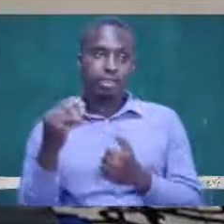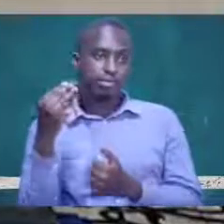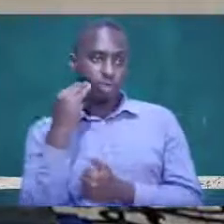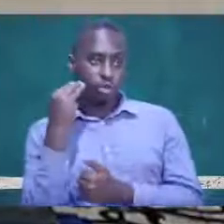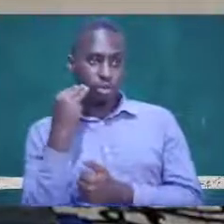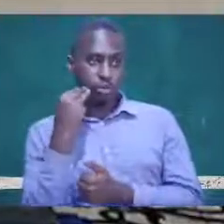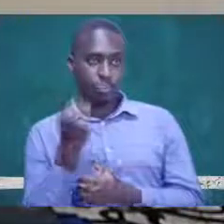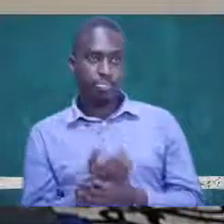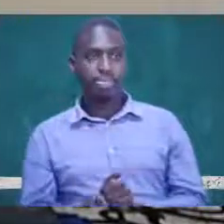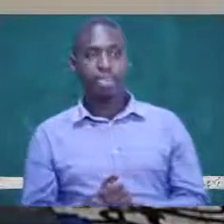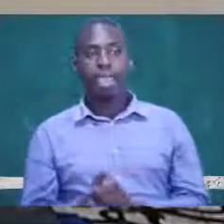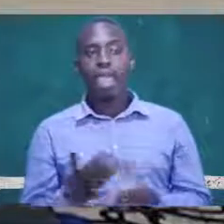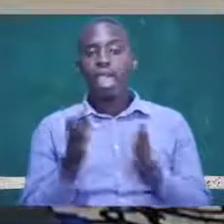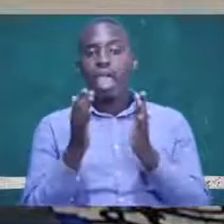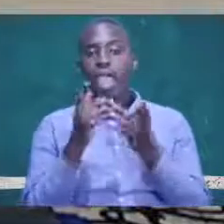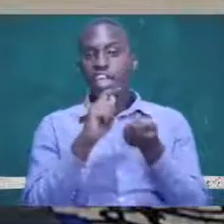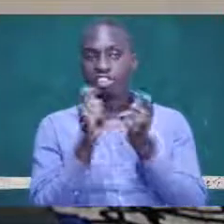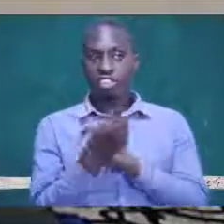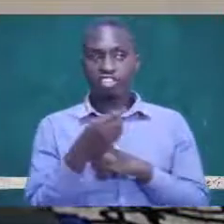consumption